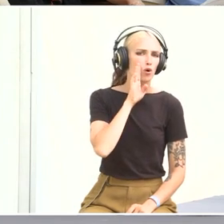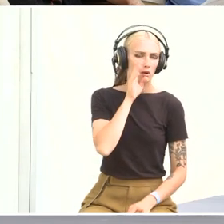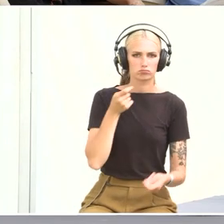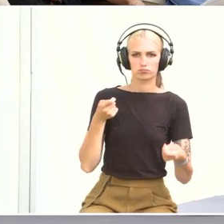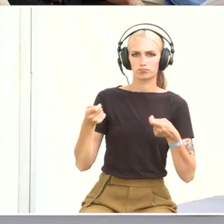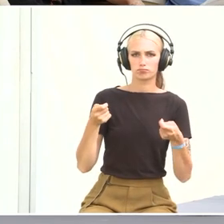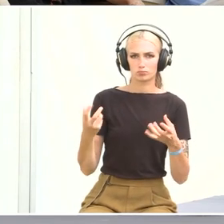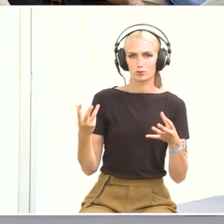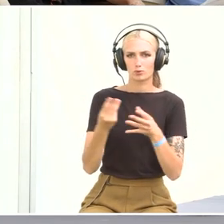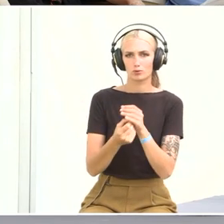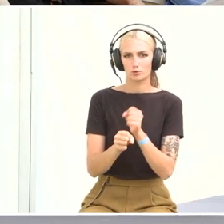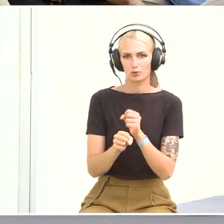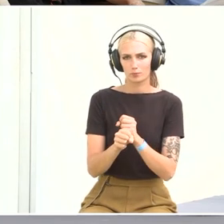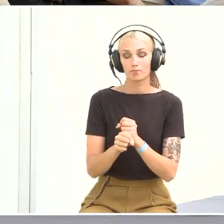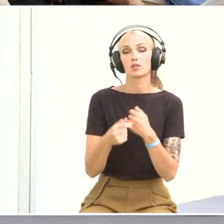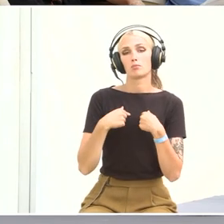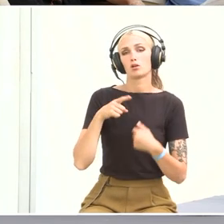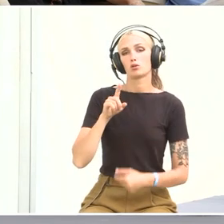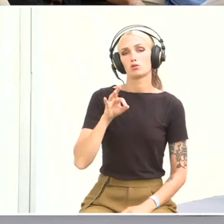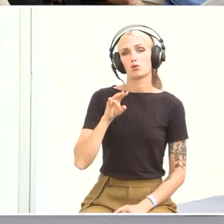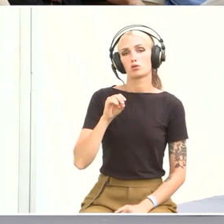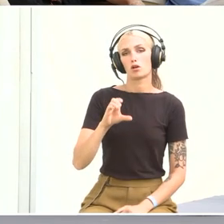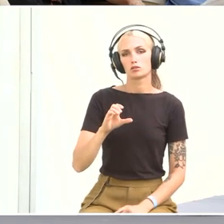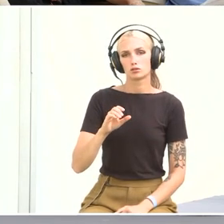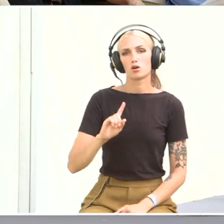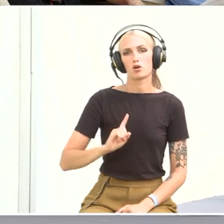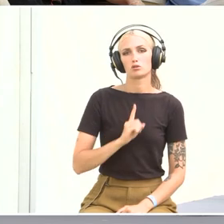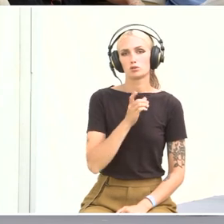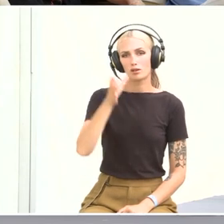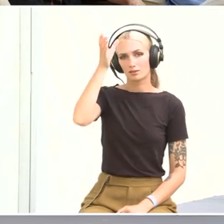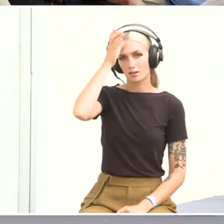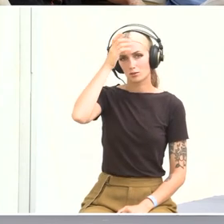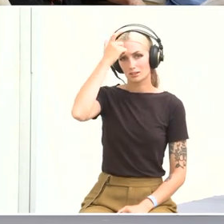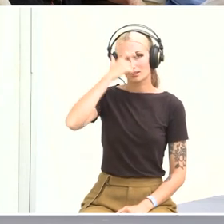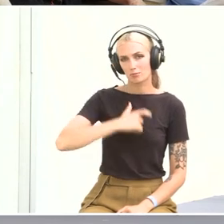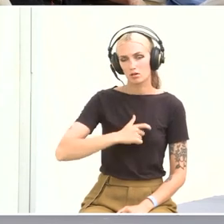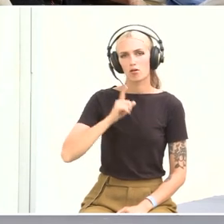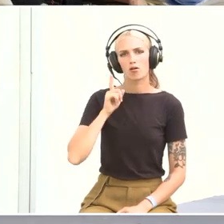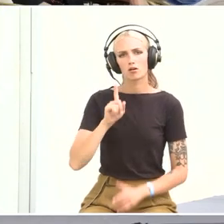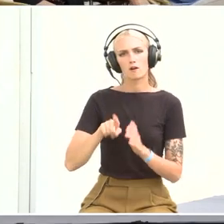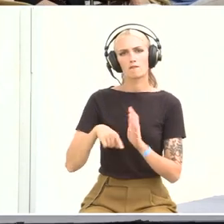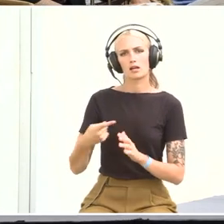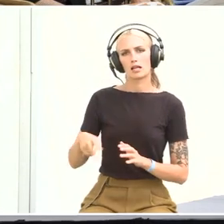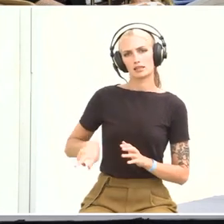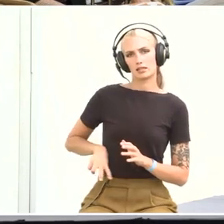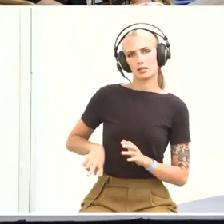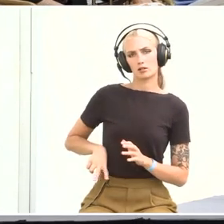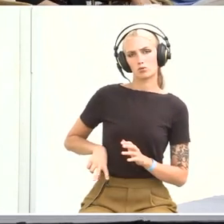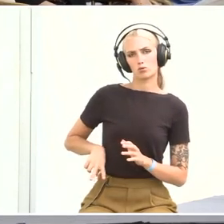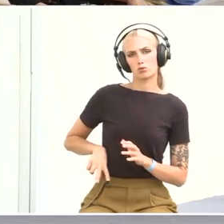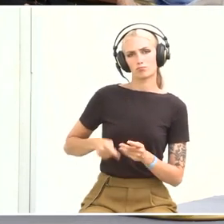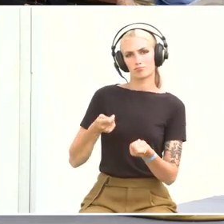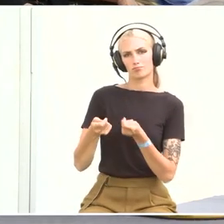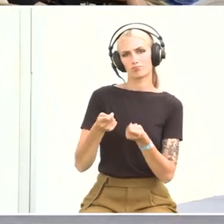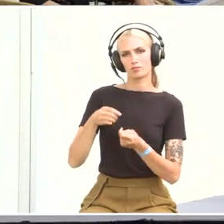True, my name is Jonas Keiding Lindholm. I'm a sociologist of background, but a director with the